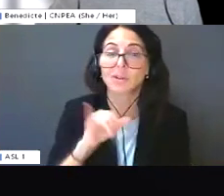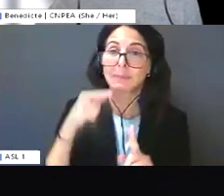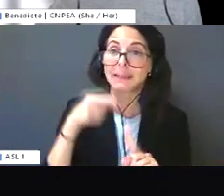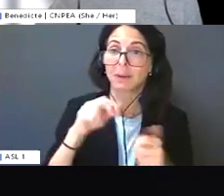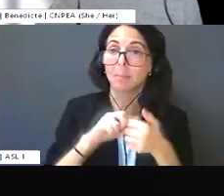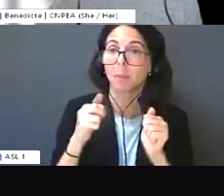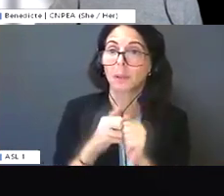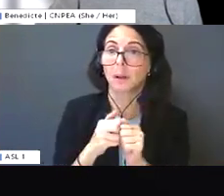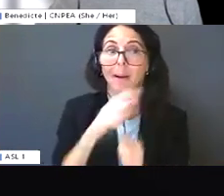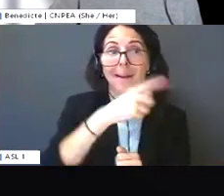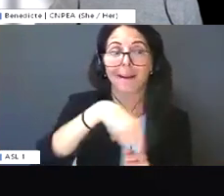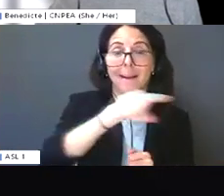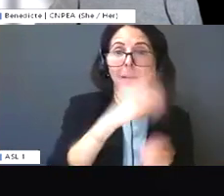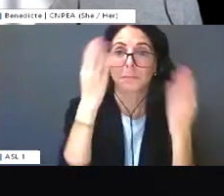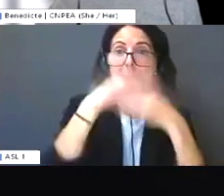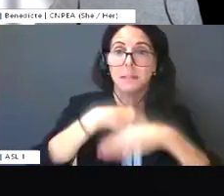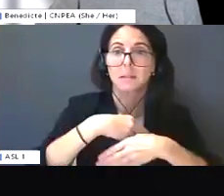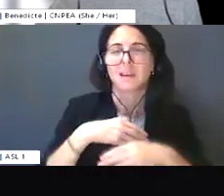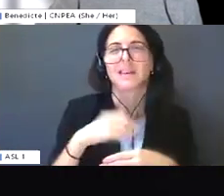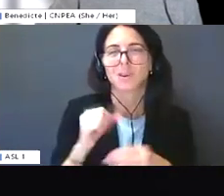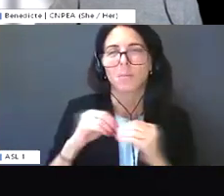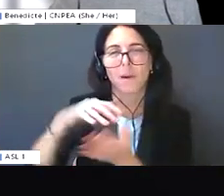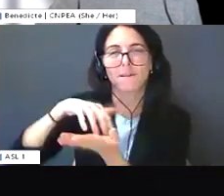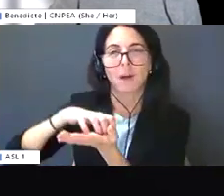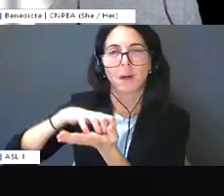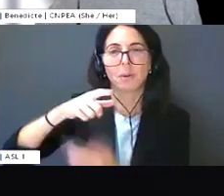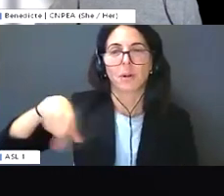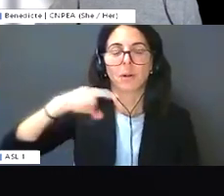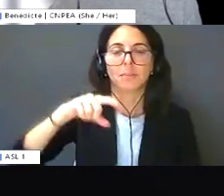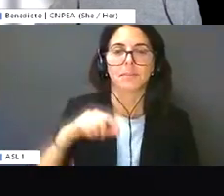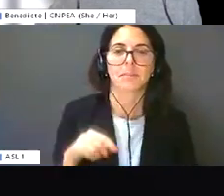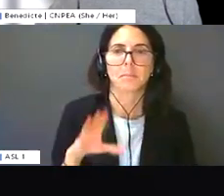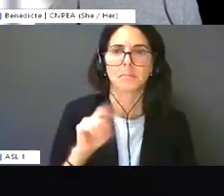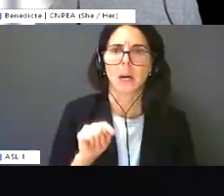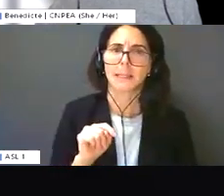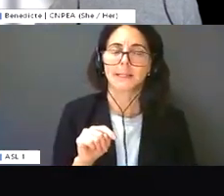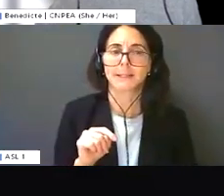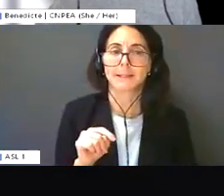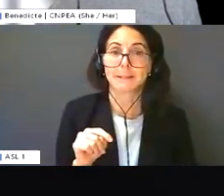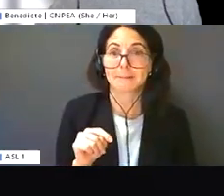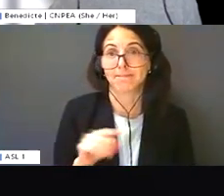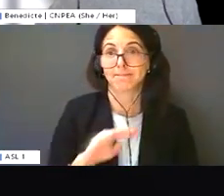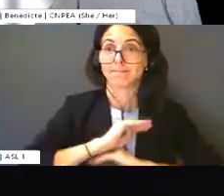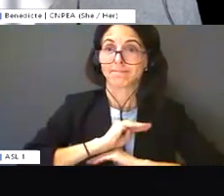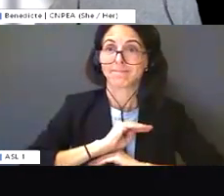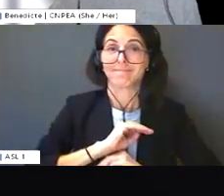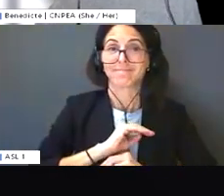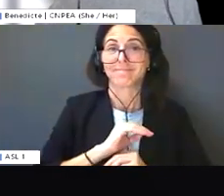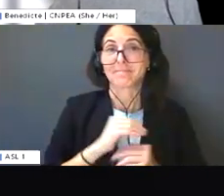So I think that they're certainly more vulnerable. I'm not exactly sure if that's answering your question.